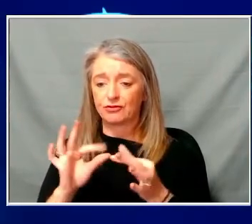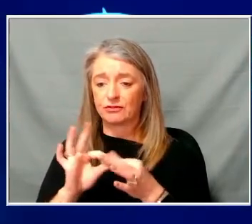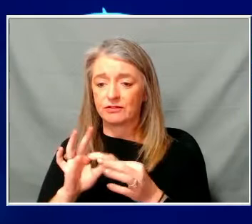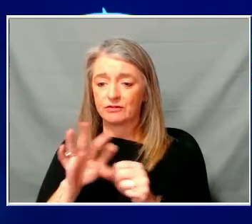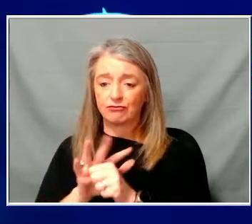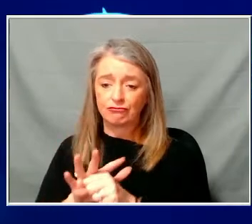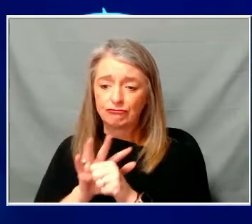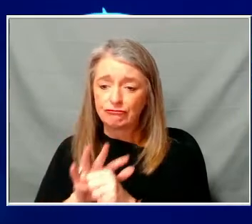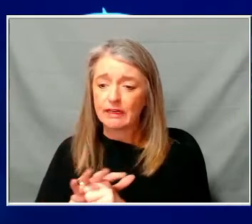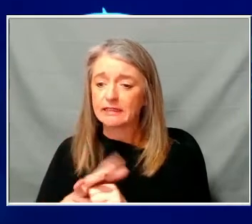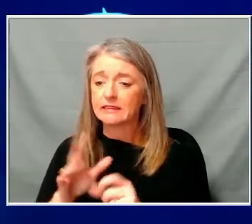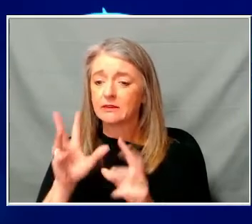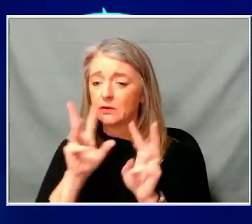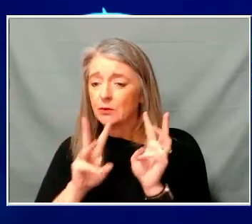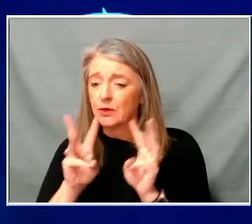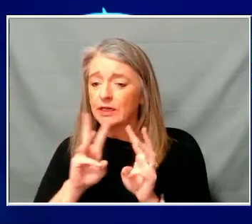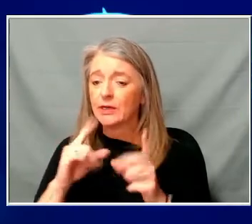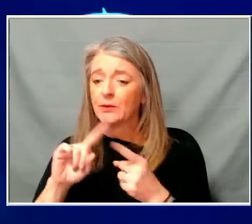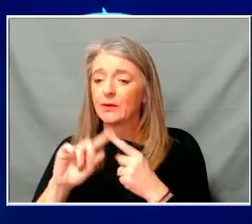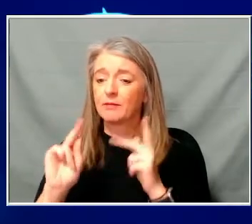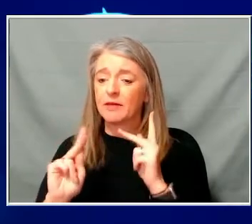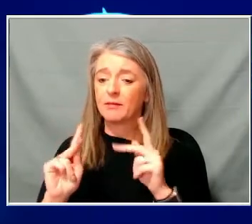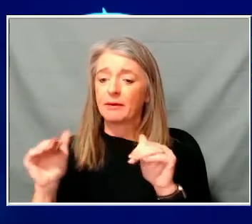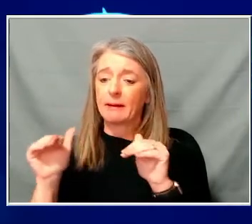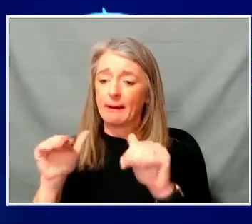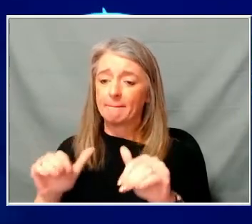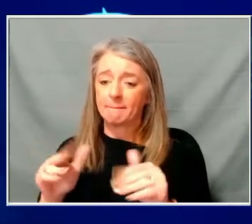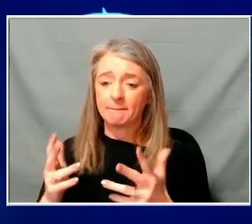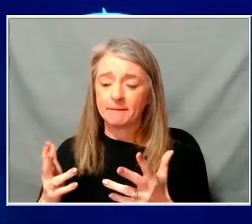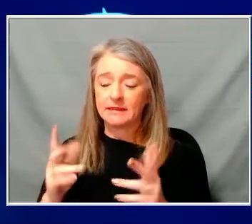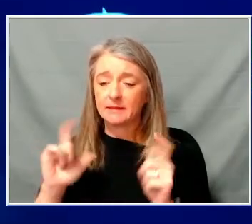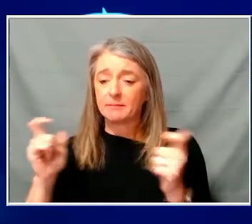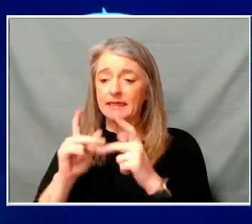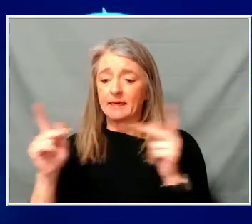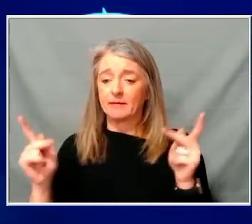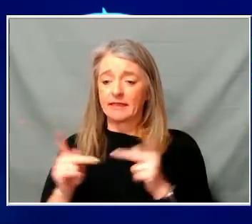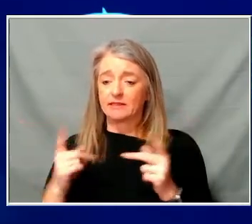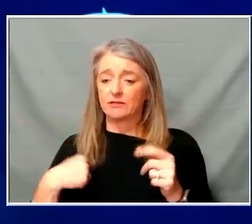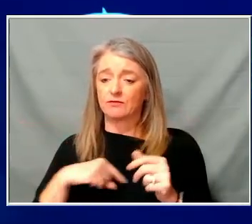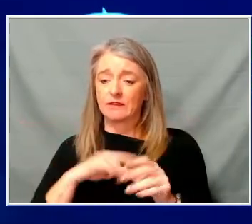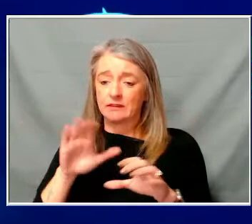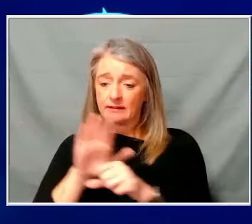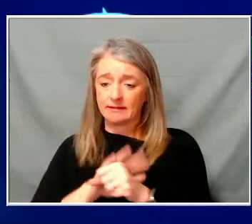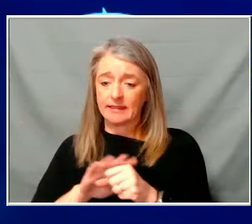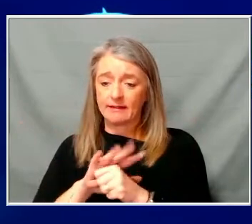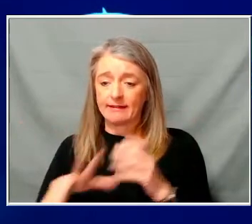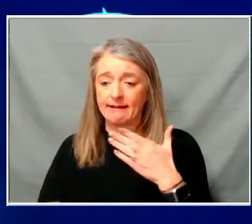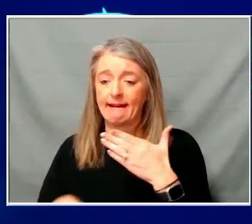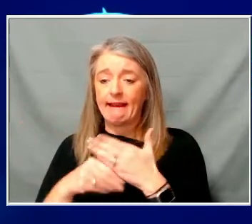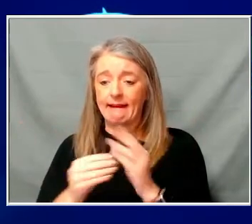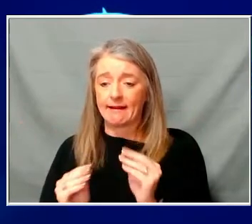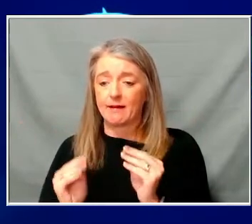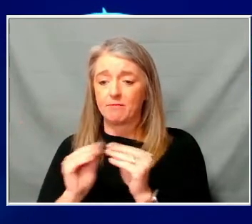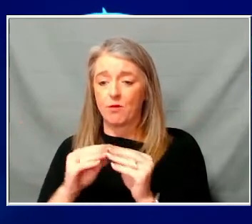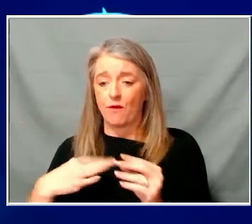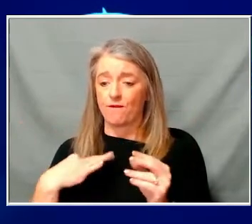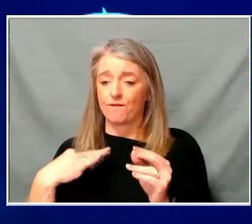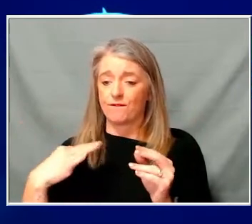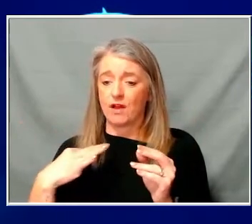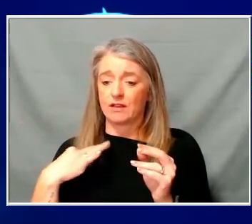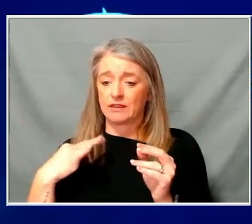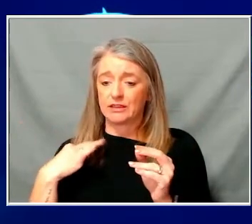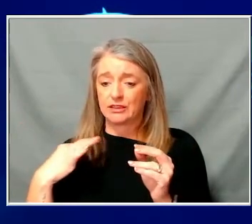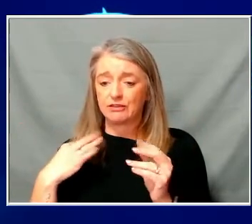and worry when people come in, and it's a big place. So that's an area that we're really looking at adding more volunteers to, but